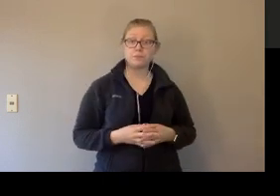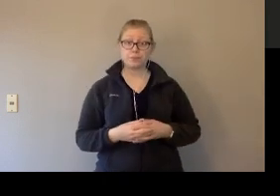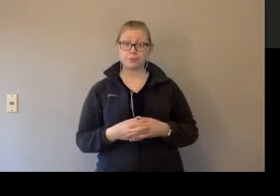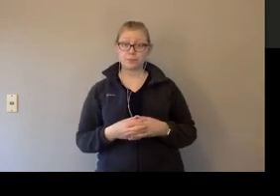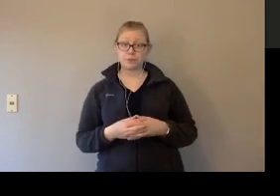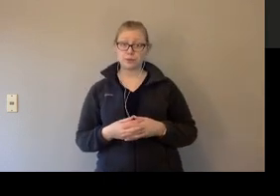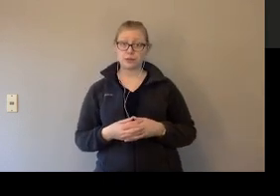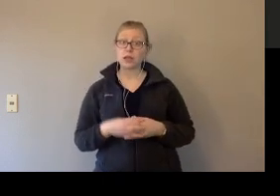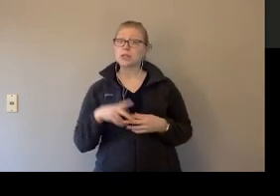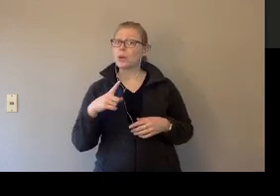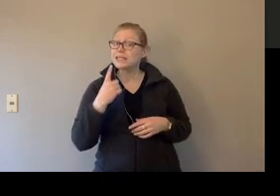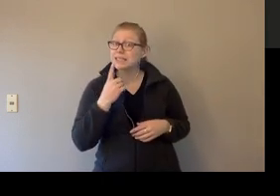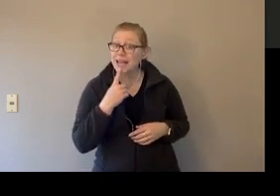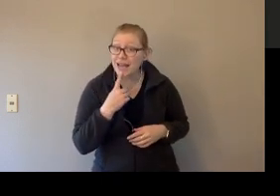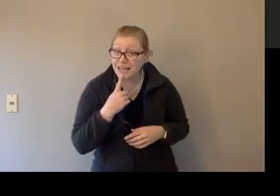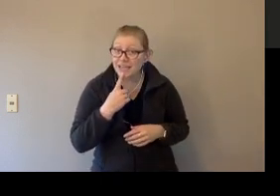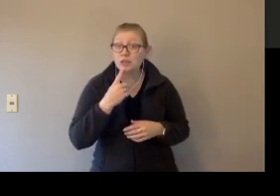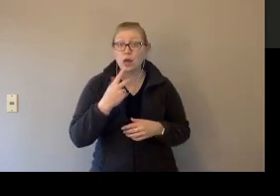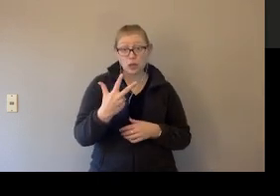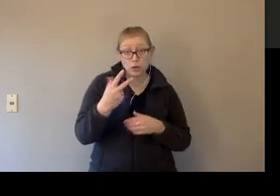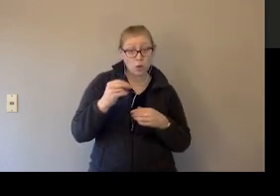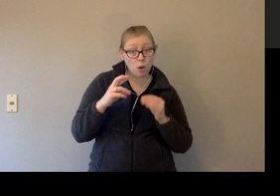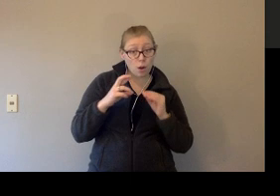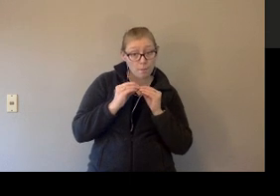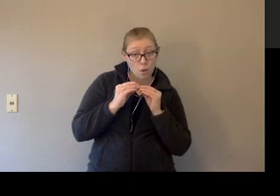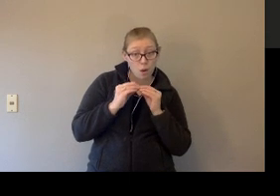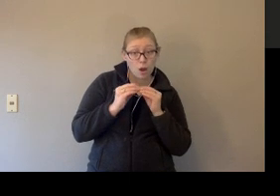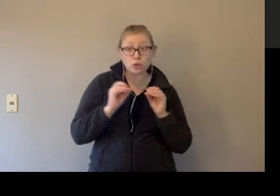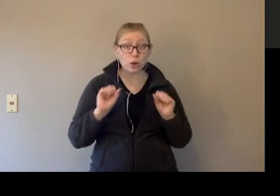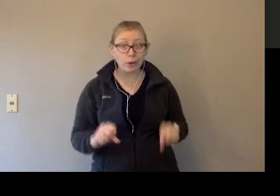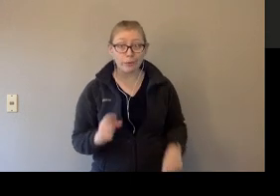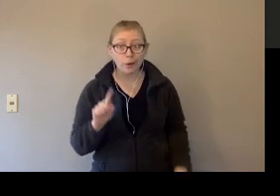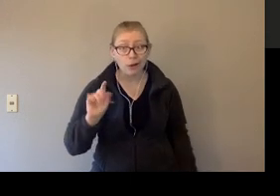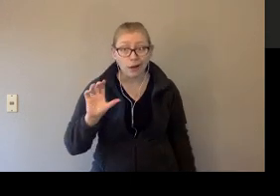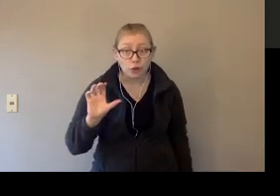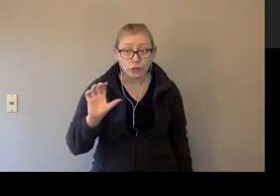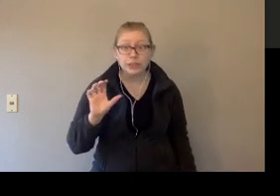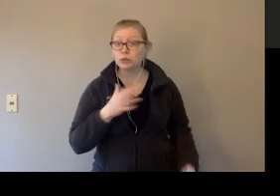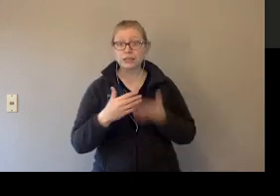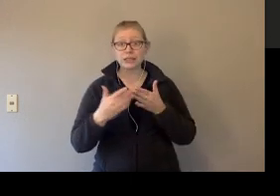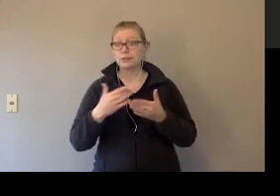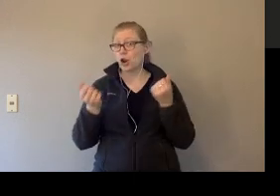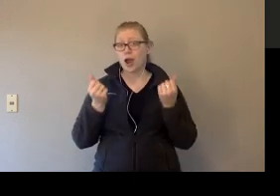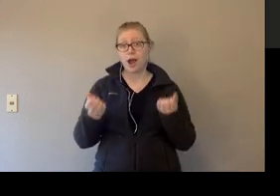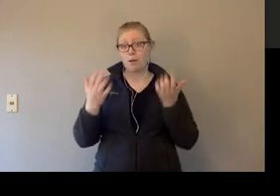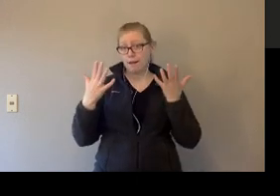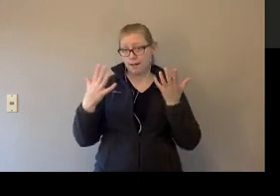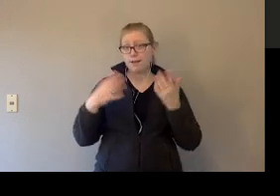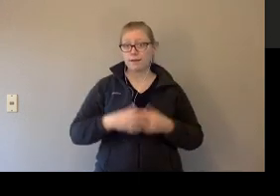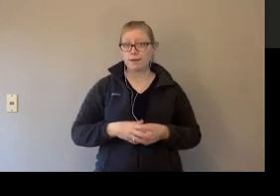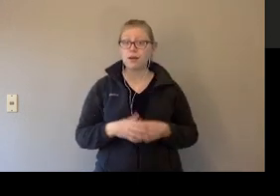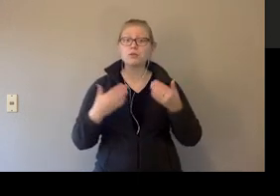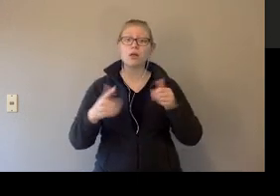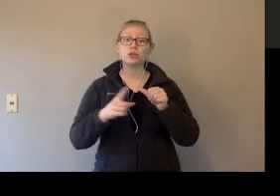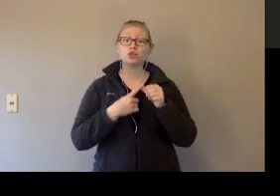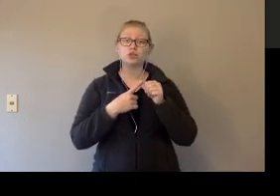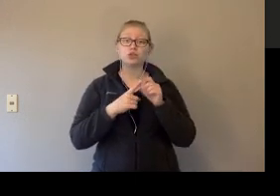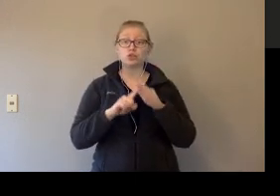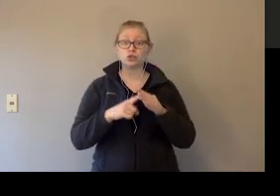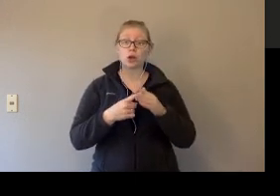have 100 of them, and it would be the same. So it doesn't matter how many there are. So let's start with the first